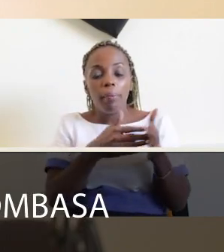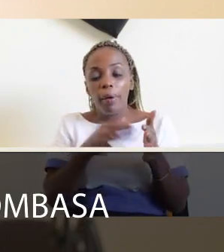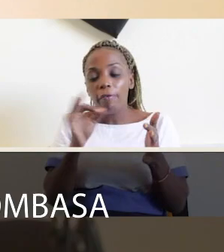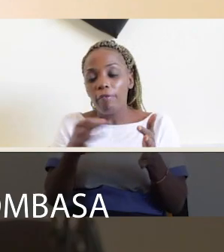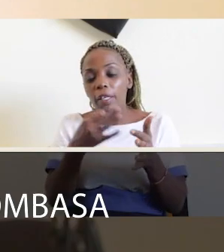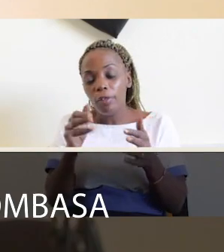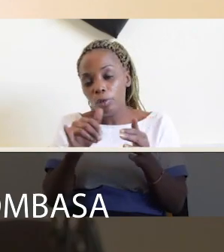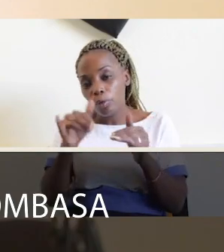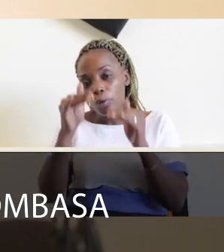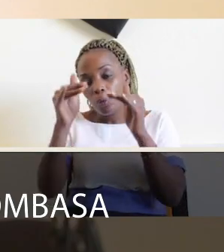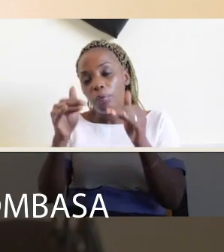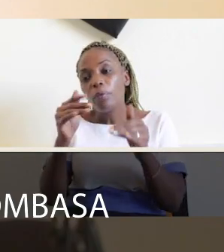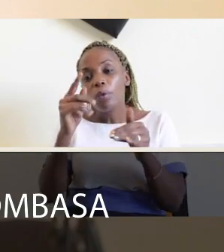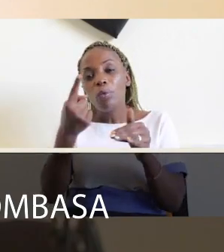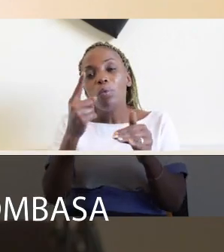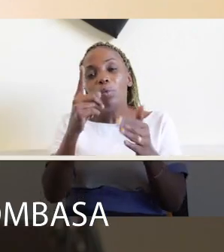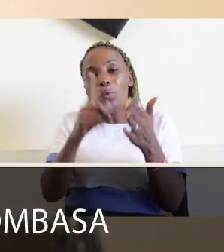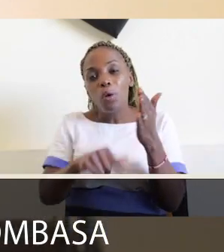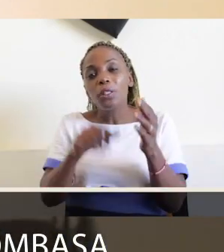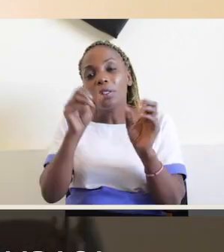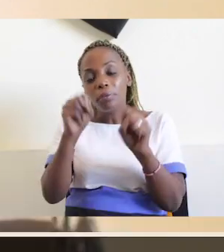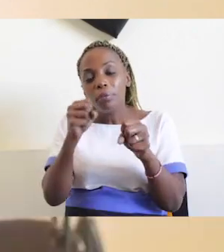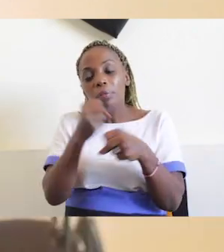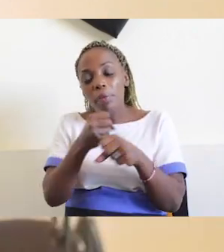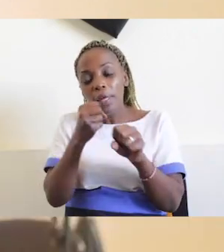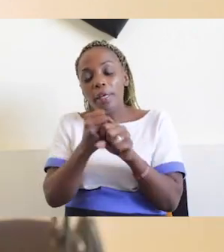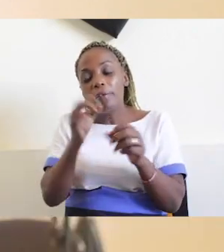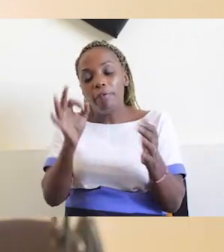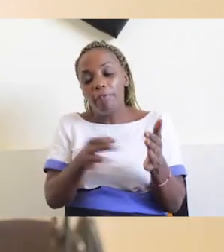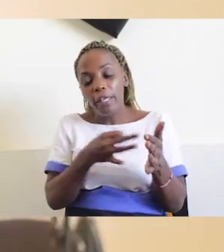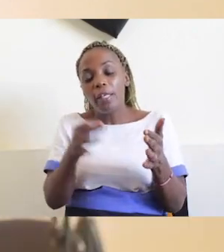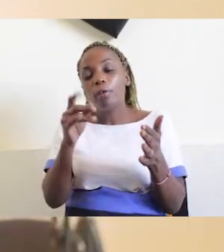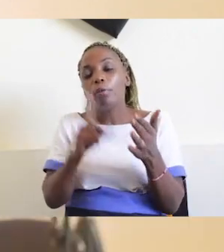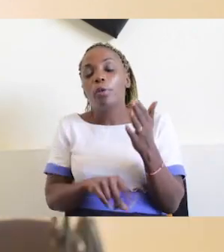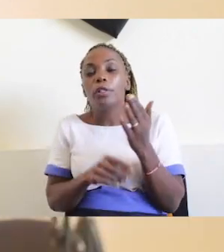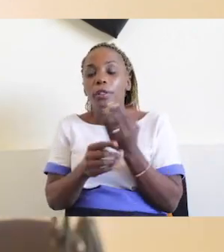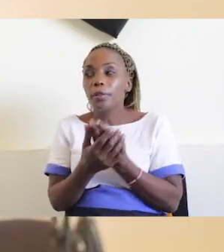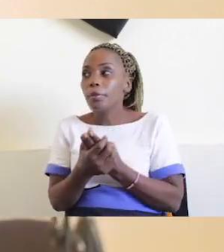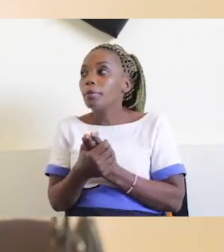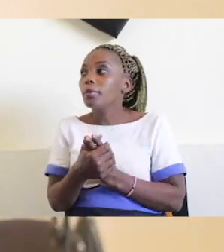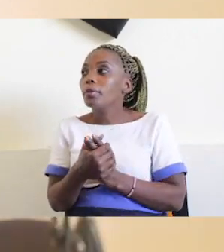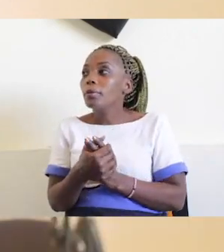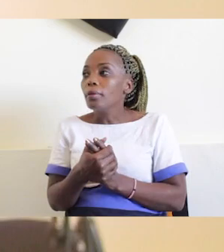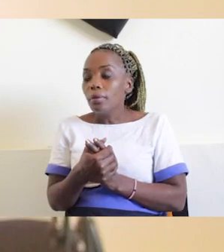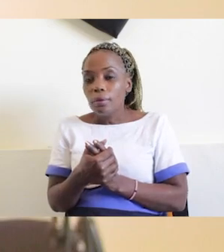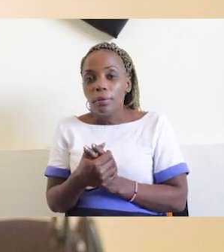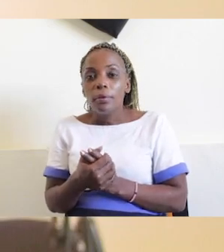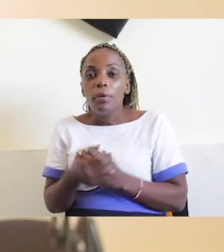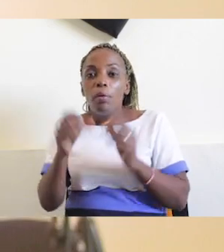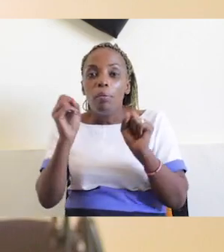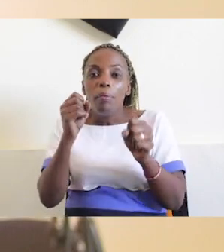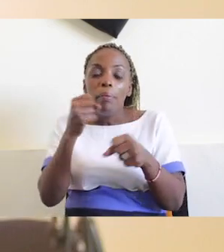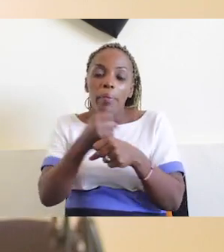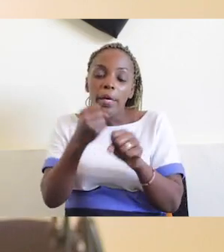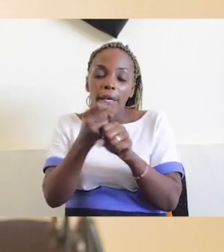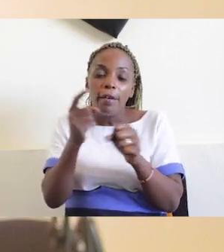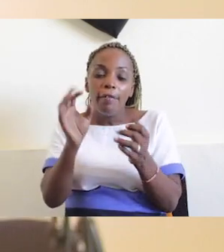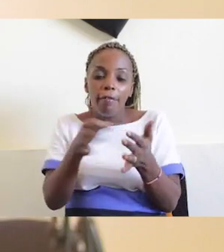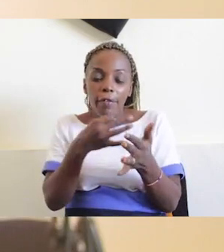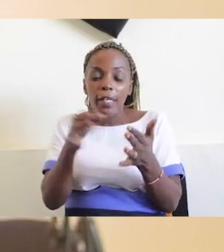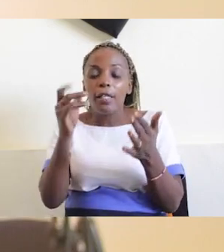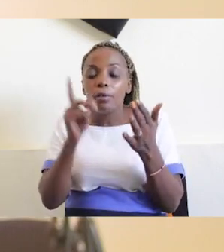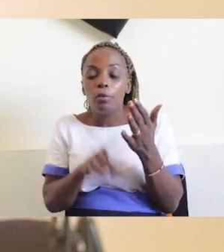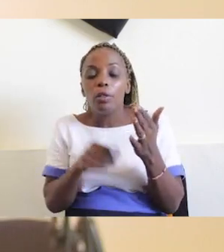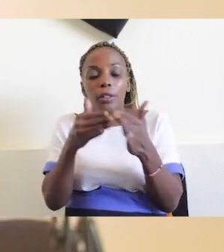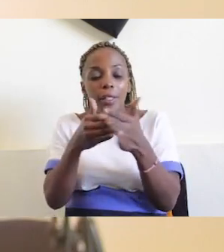up. What is it that can cause us to fail to soar up to that height and to that level